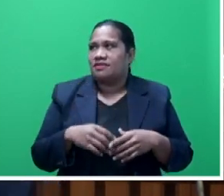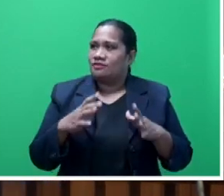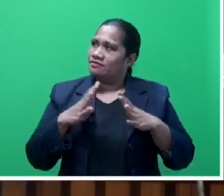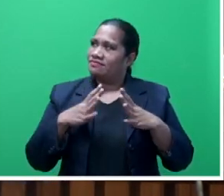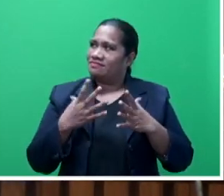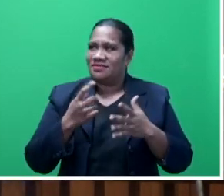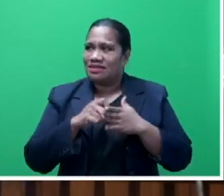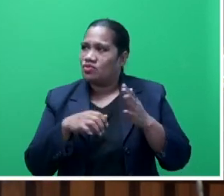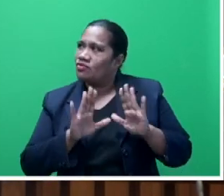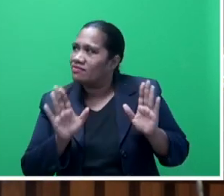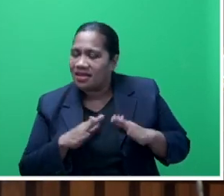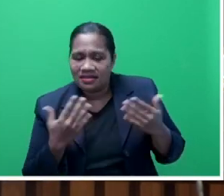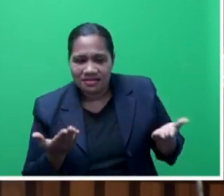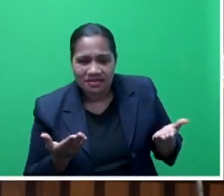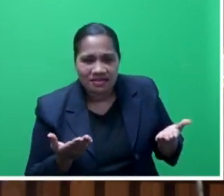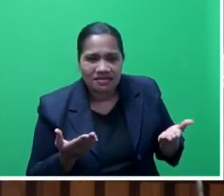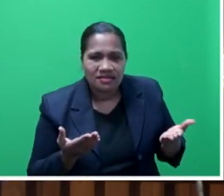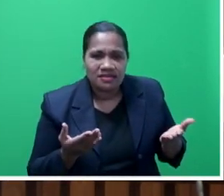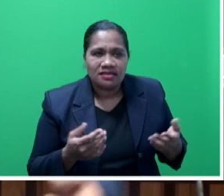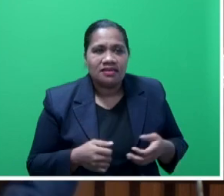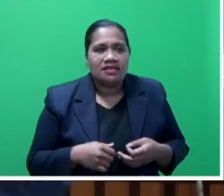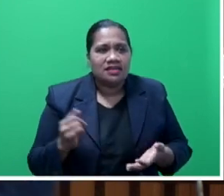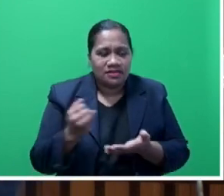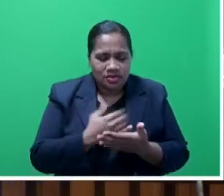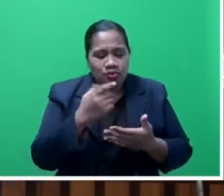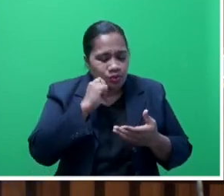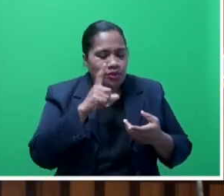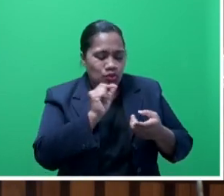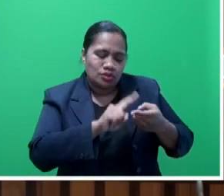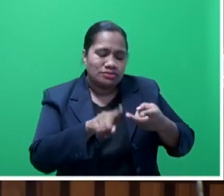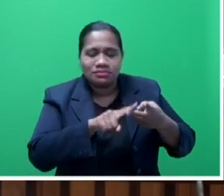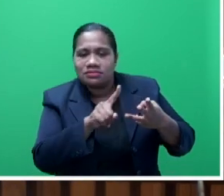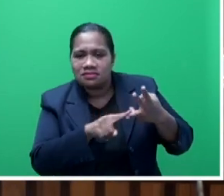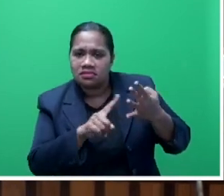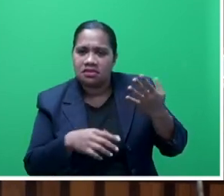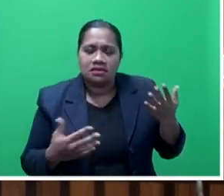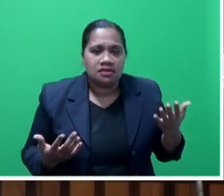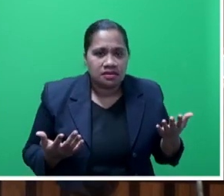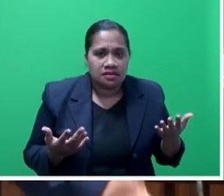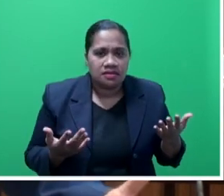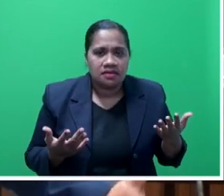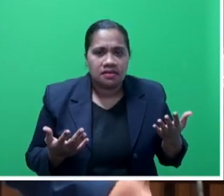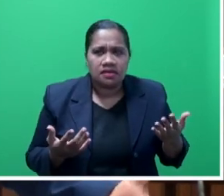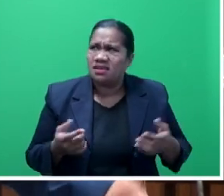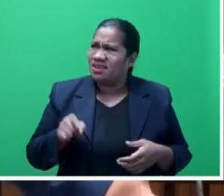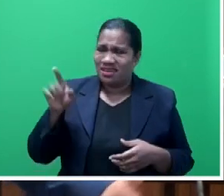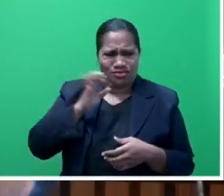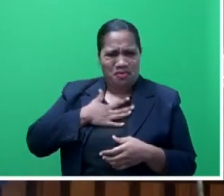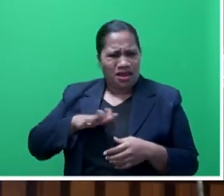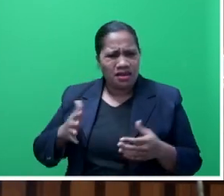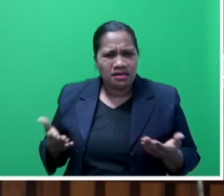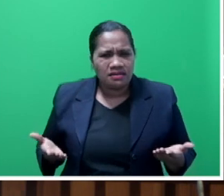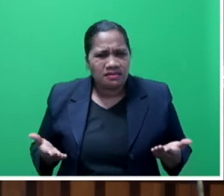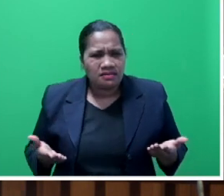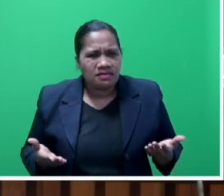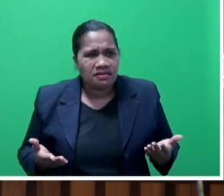give you a 7-year holiday, you invest in biofuels, we'll give you a 7-year holiday, or ITCs 13 years. They don't want that. They said